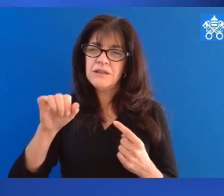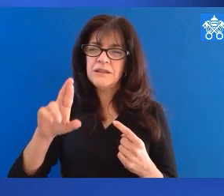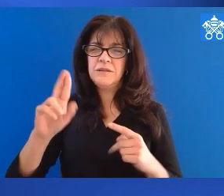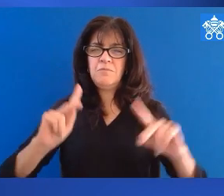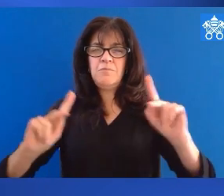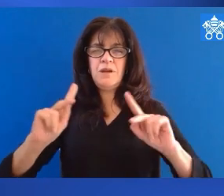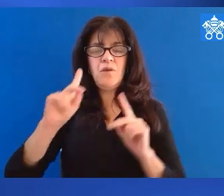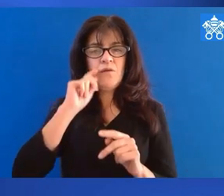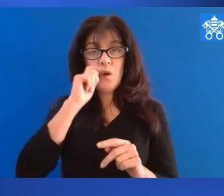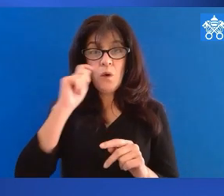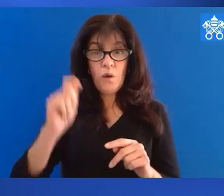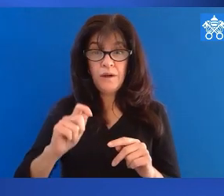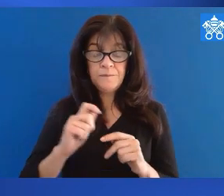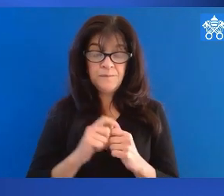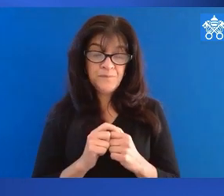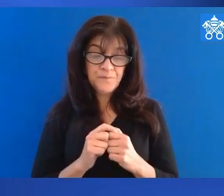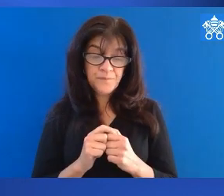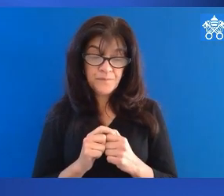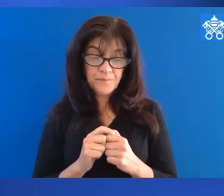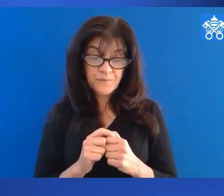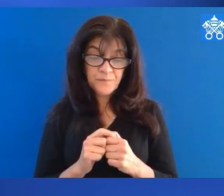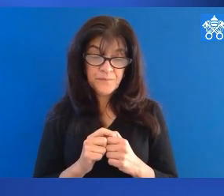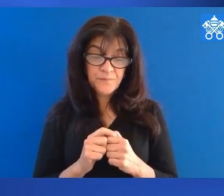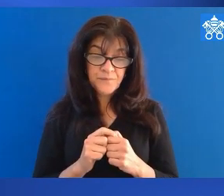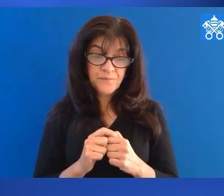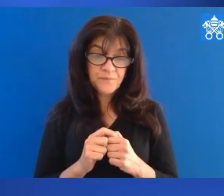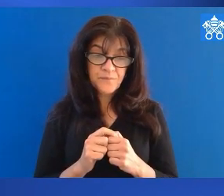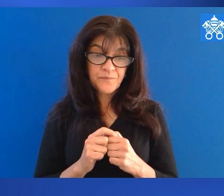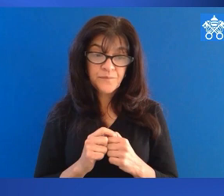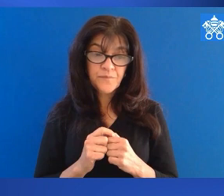Ukraine. This Saturday,